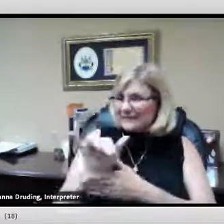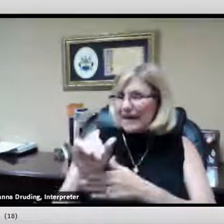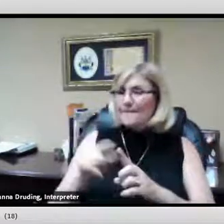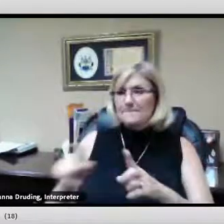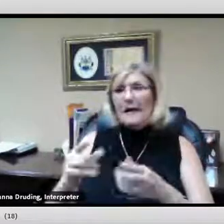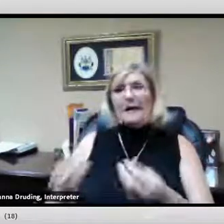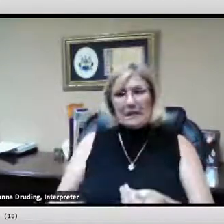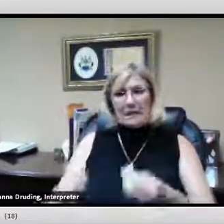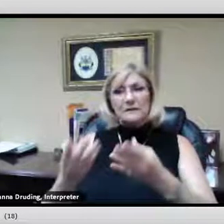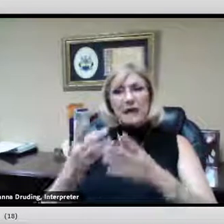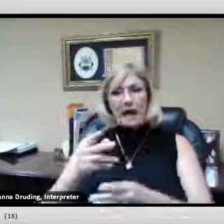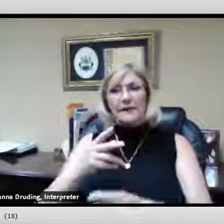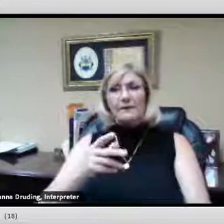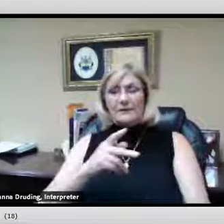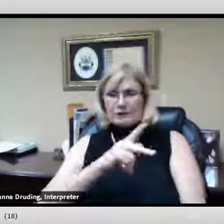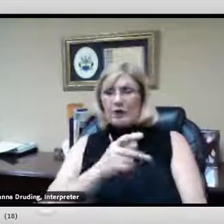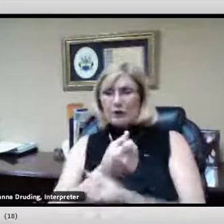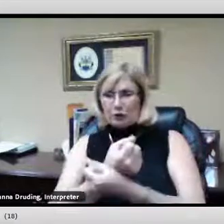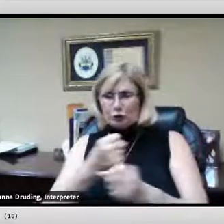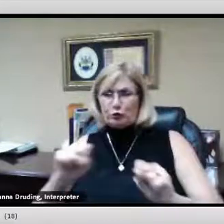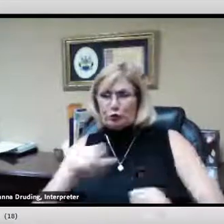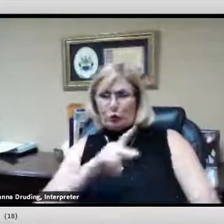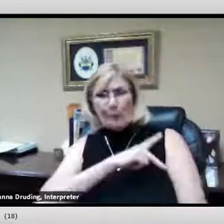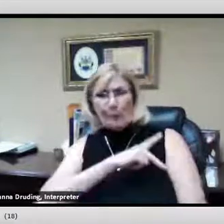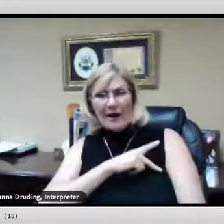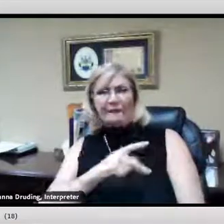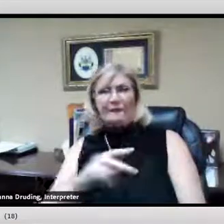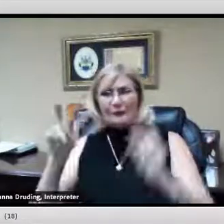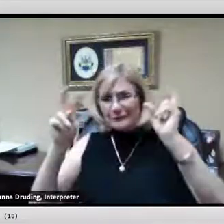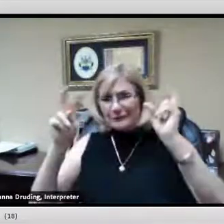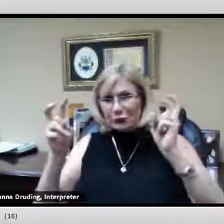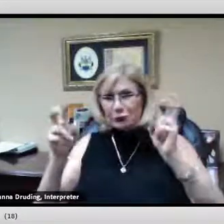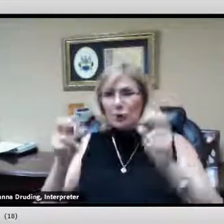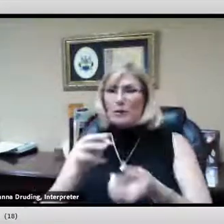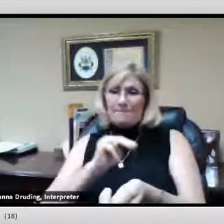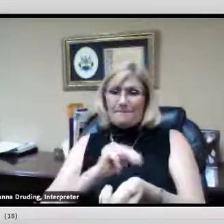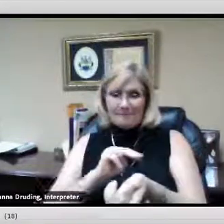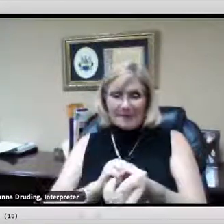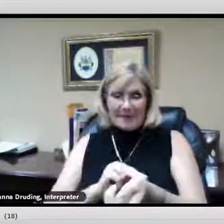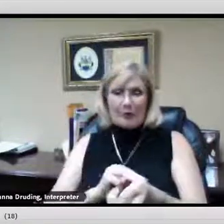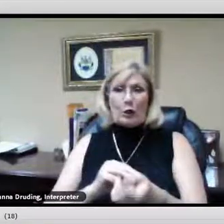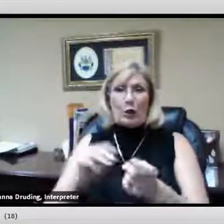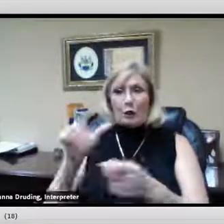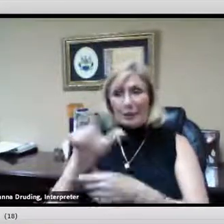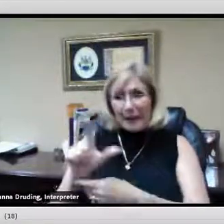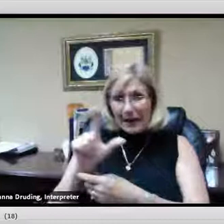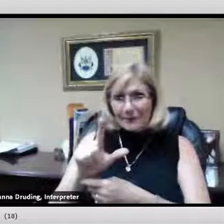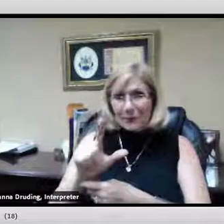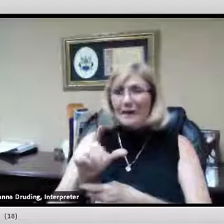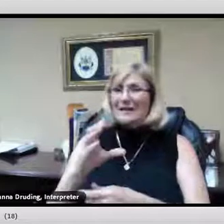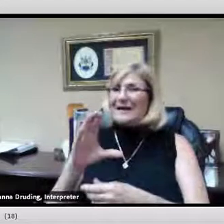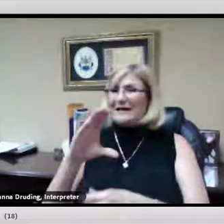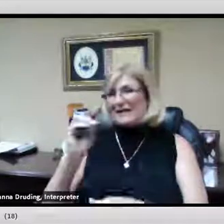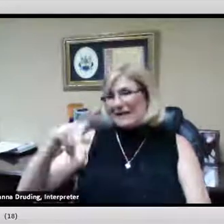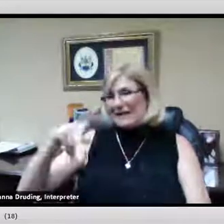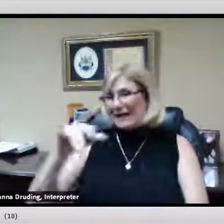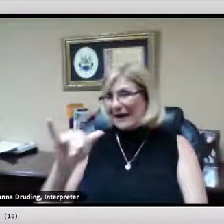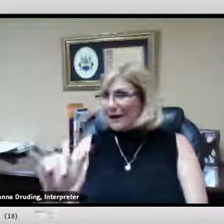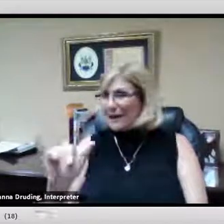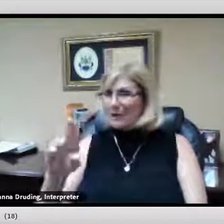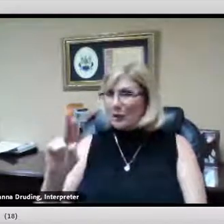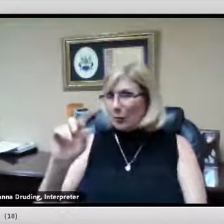the security issues are huge in a medical library, and things like copyright become